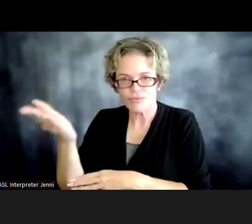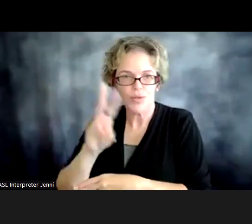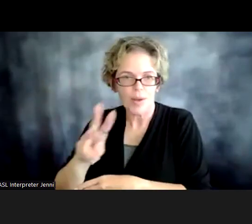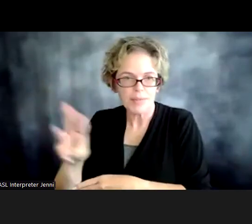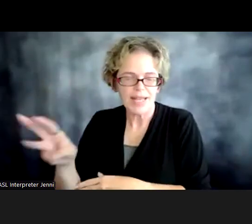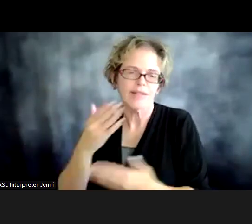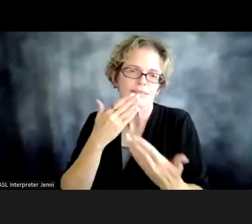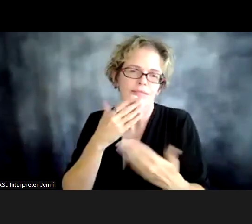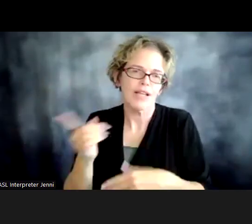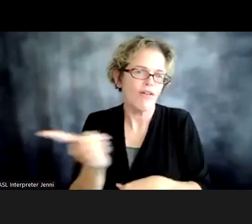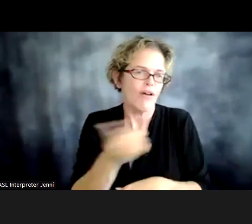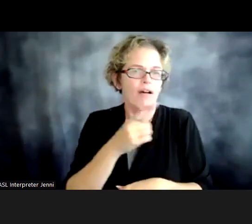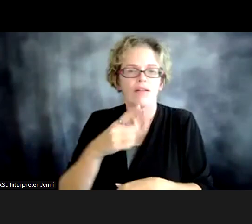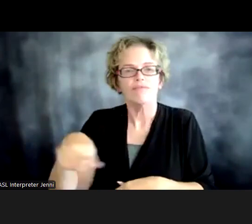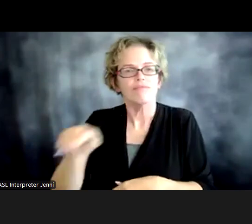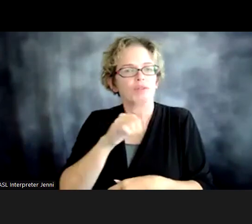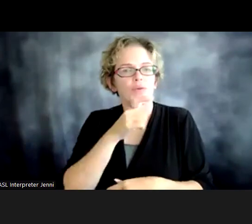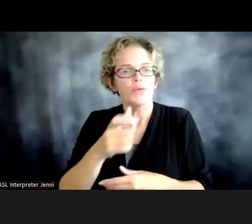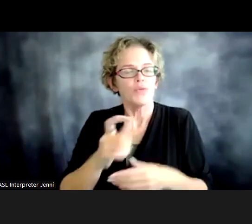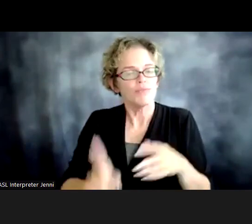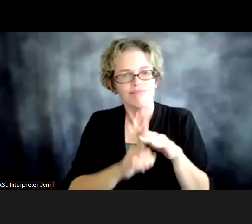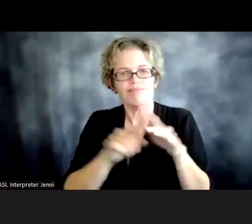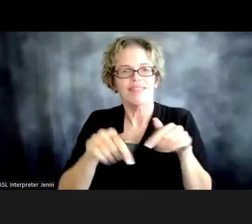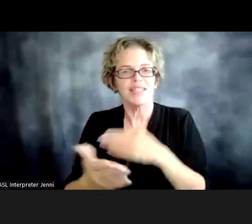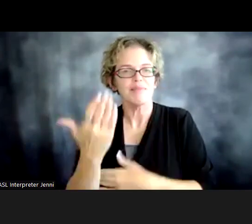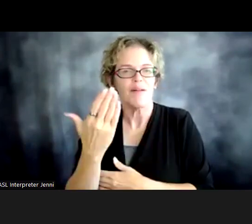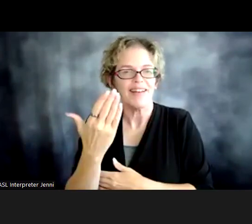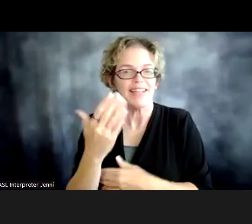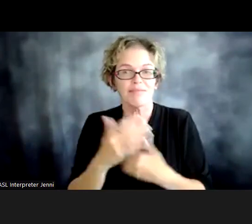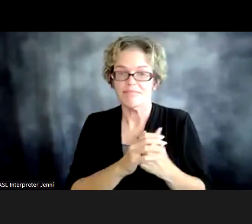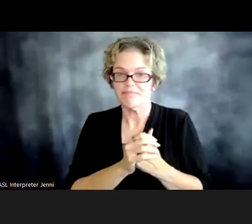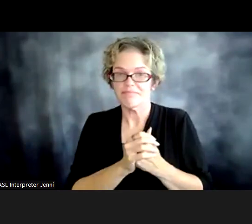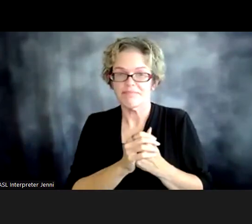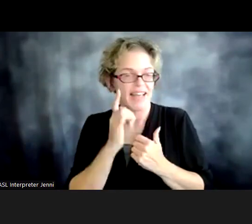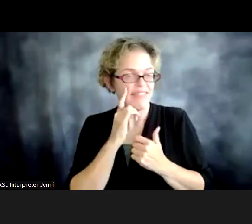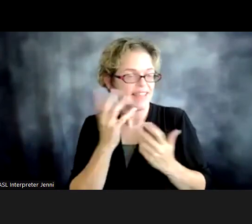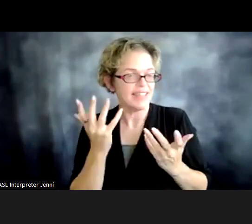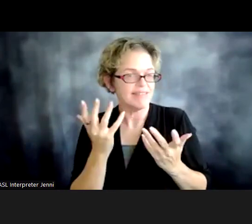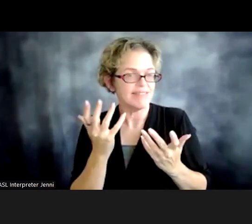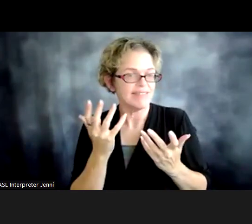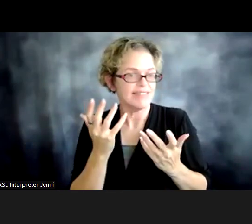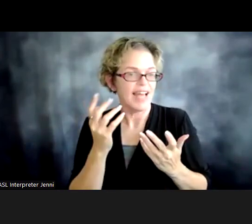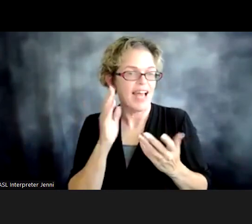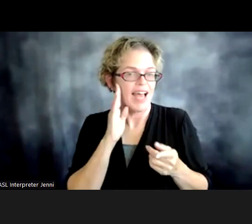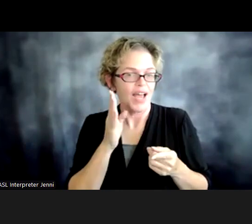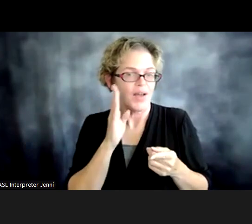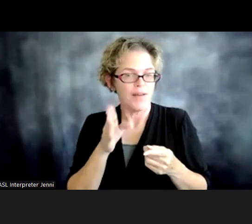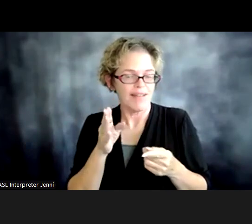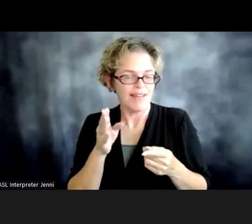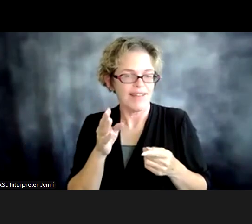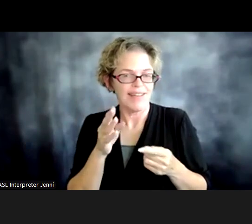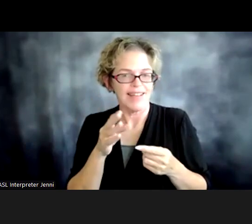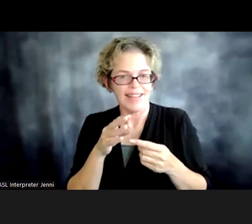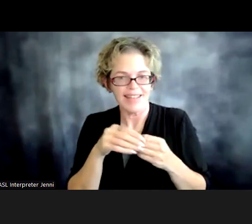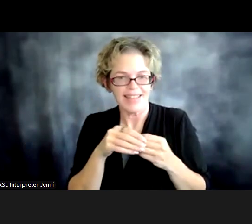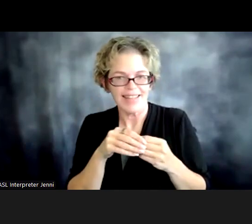attending this morning. And I think other than that, Sheldon, I just was thinking I'll fill in some of the airspace in case